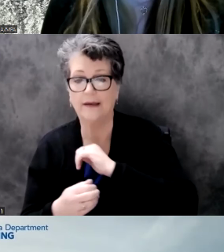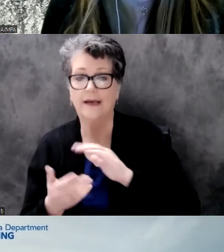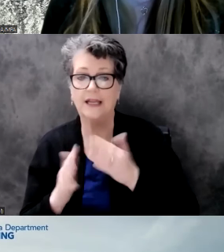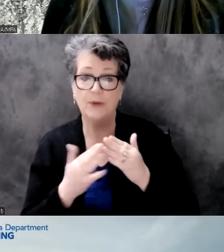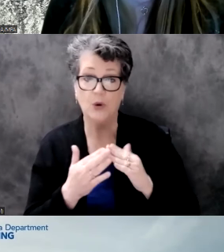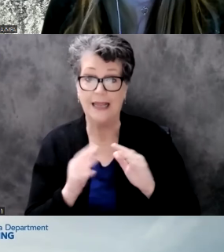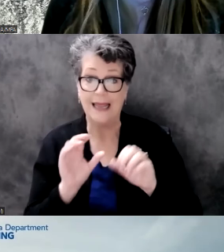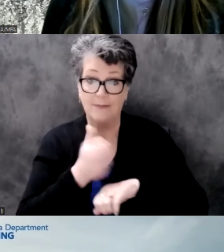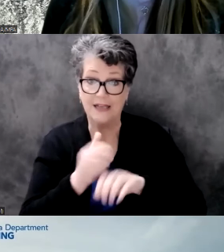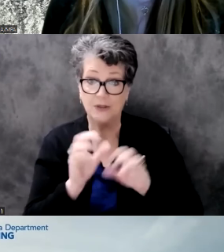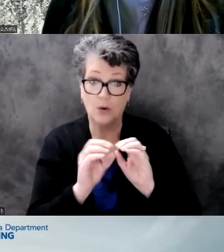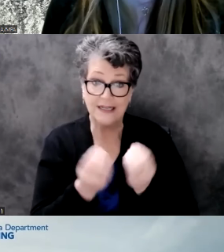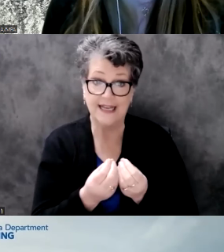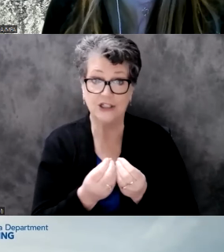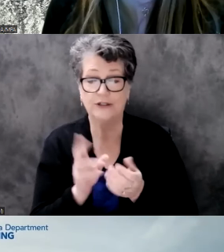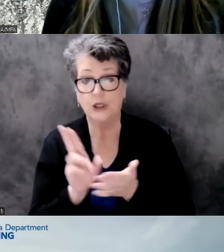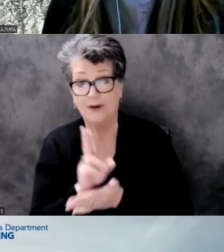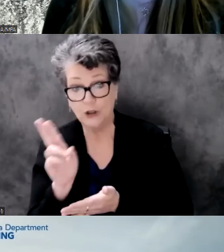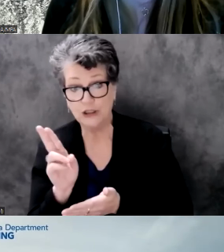universities. Collaboration is key.